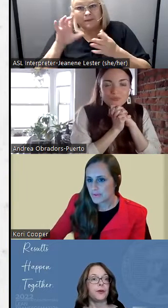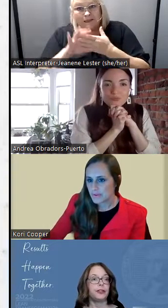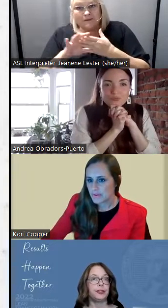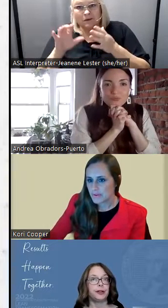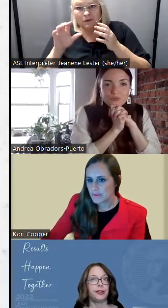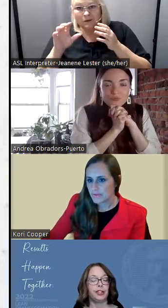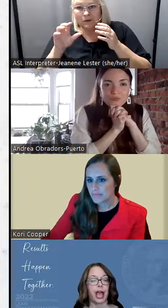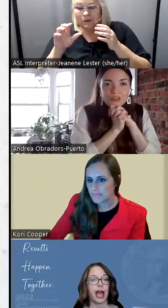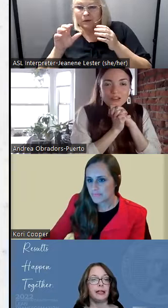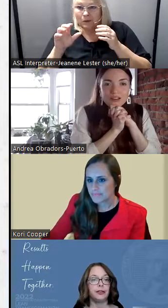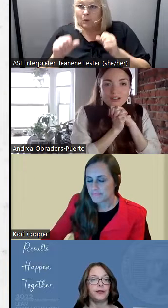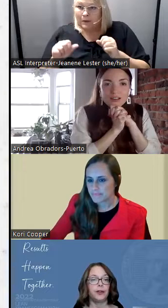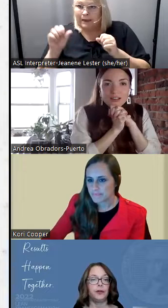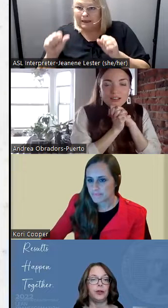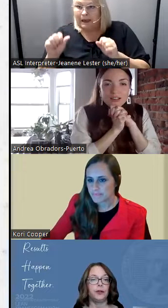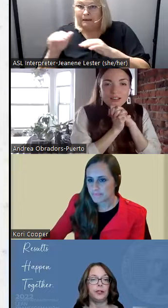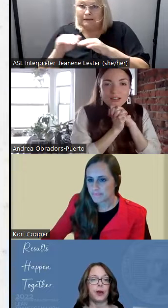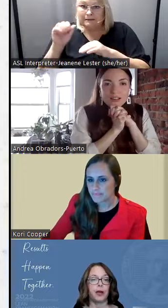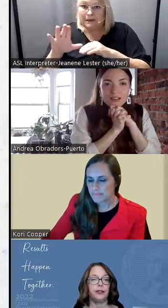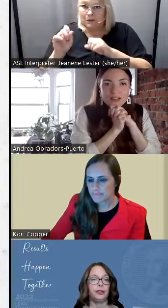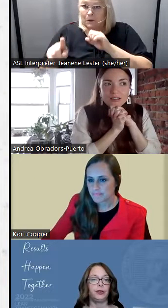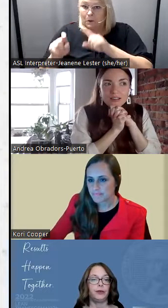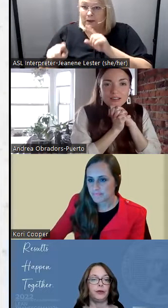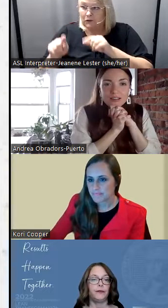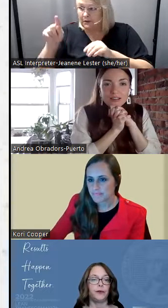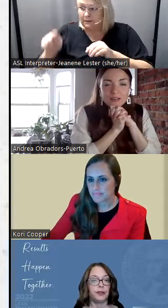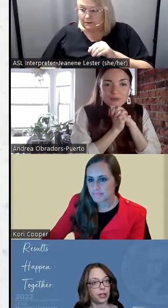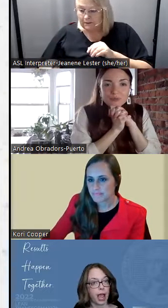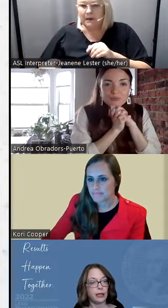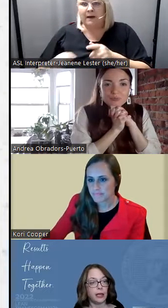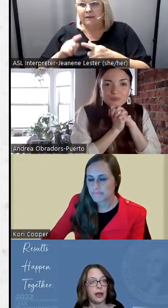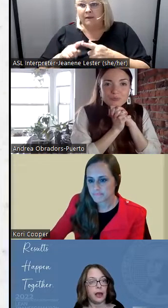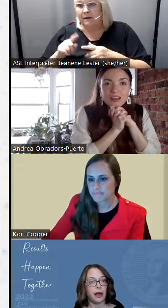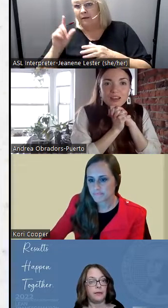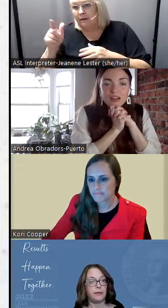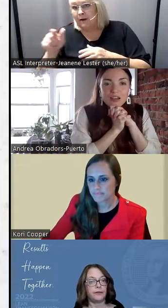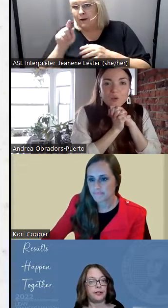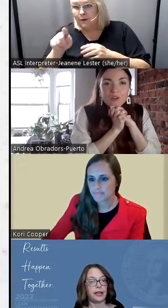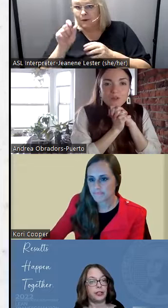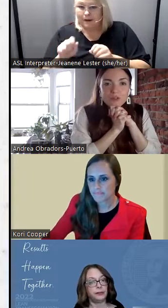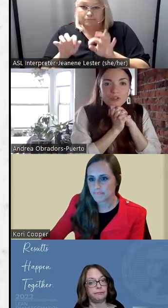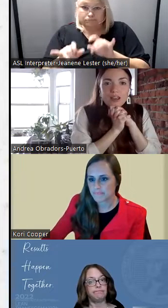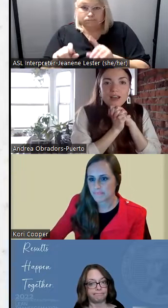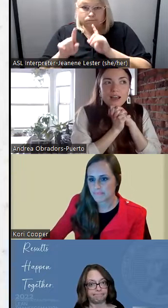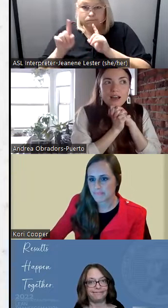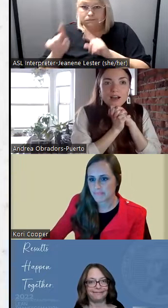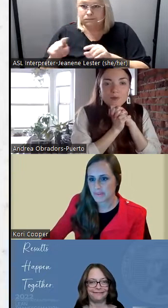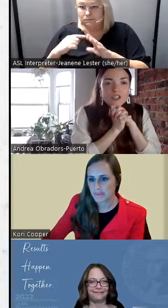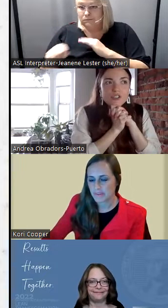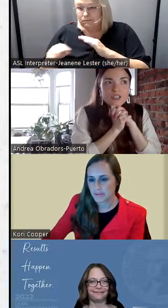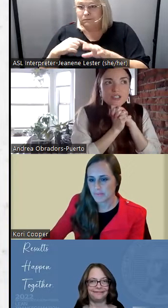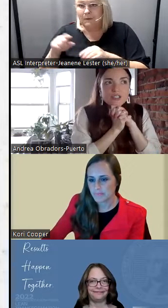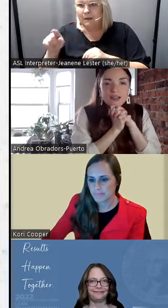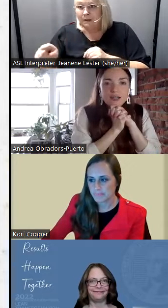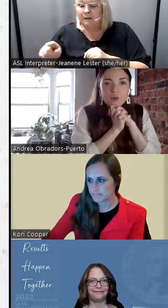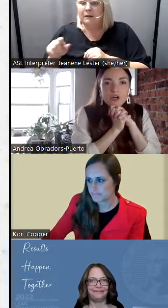get you the questions that are in the chat so that you could respond to the folks in the chat. after the session. Wonderful. And just